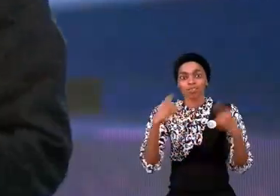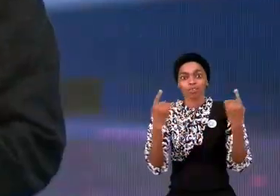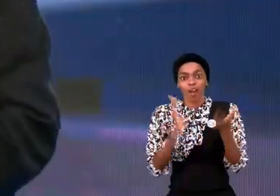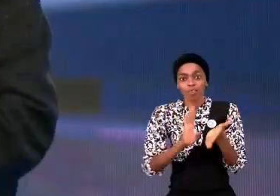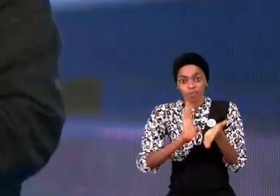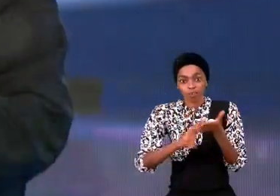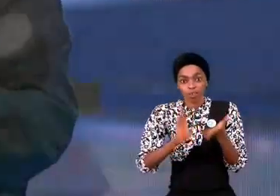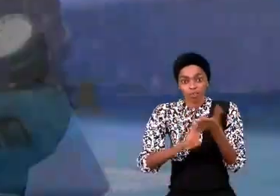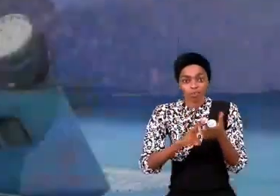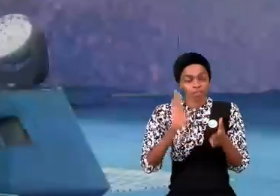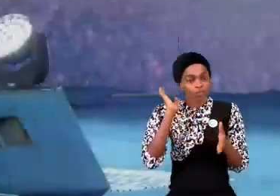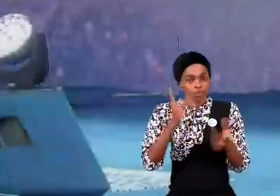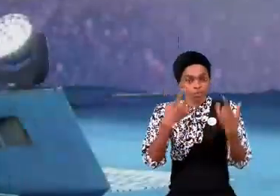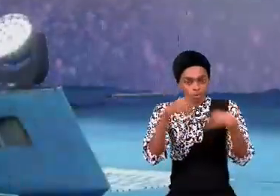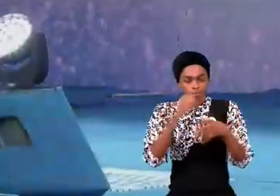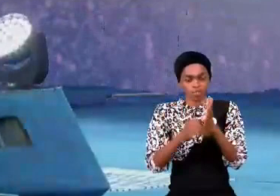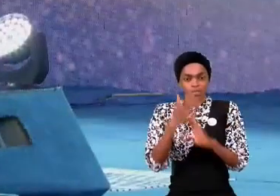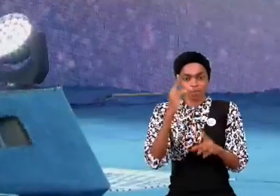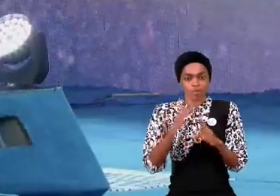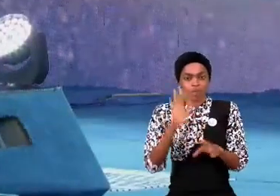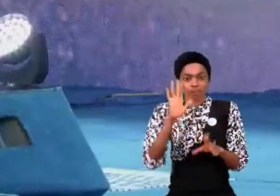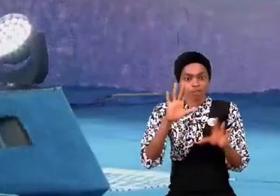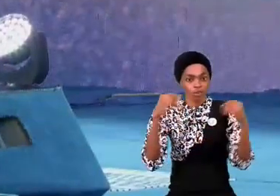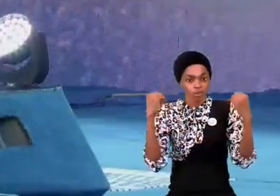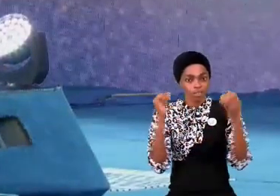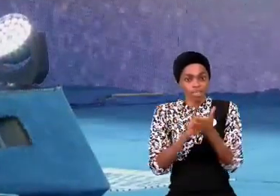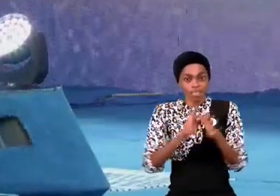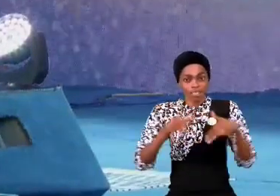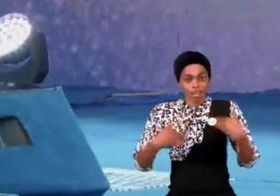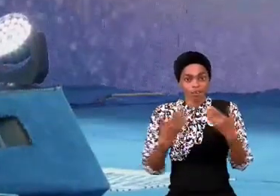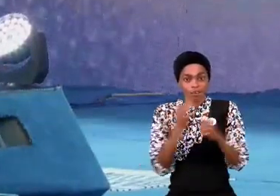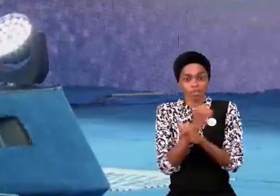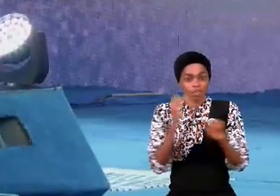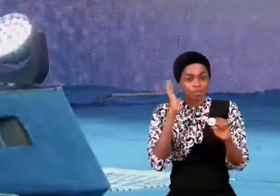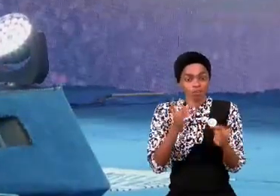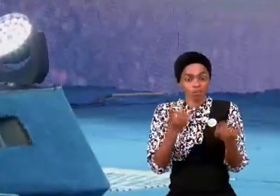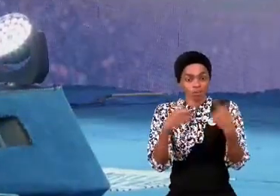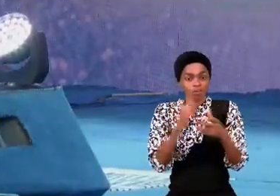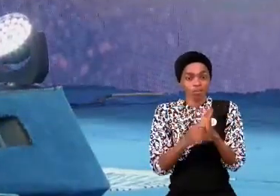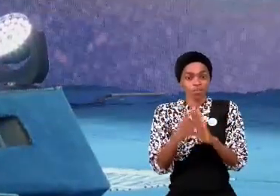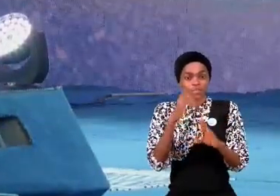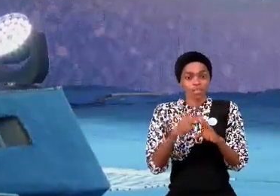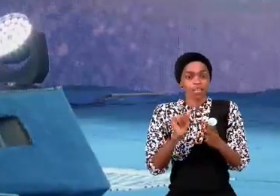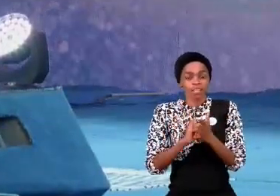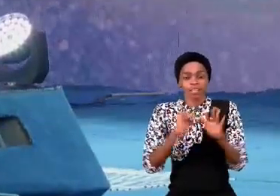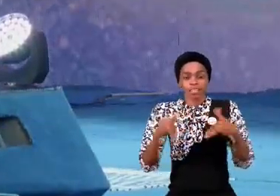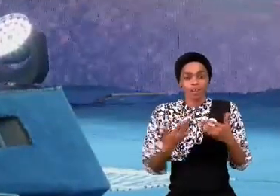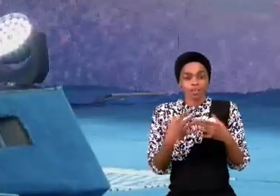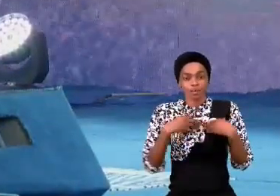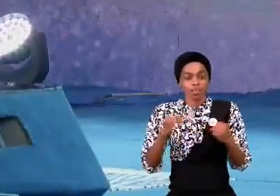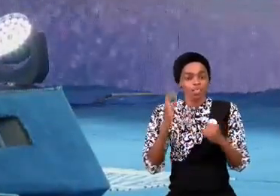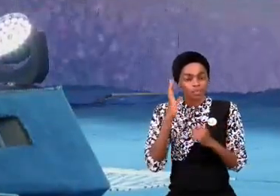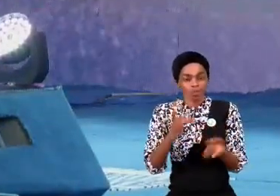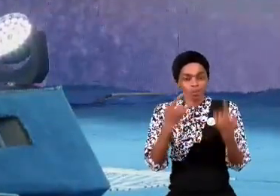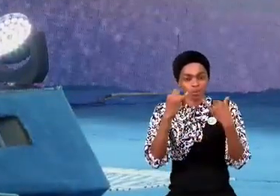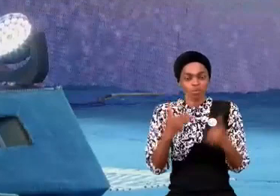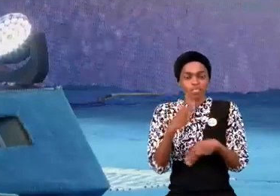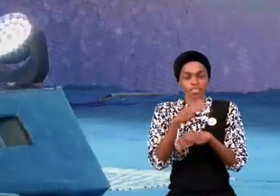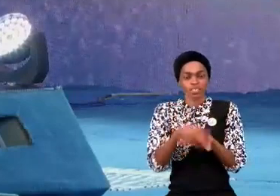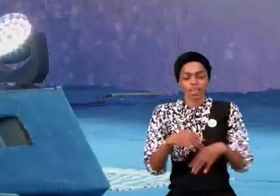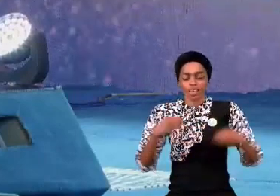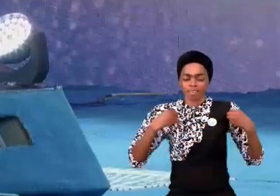come tonight. Immediately, he arose and took up his bed and went